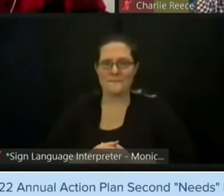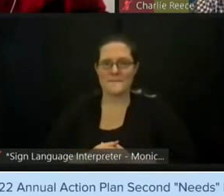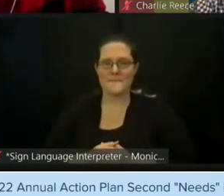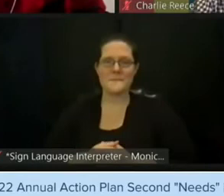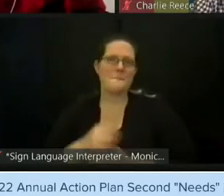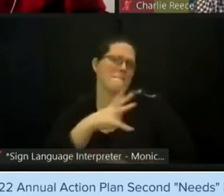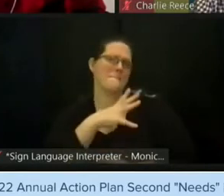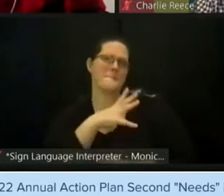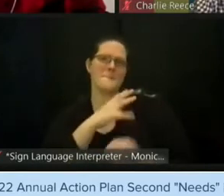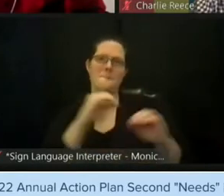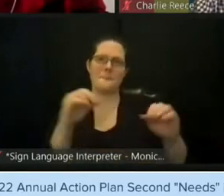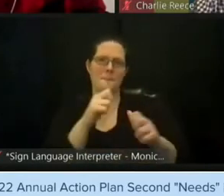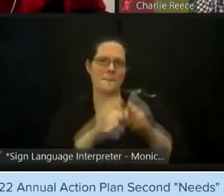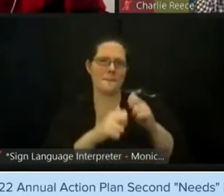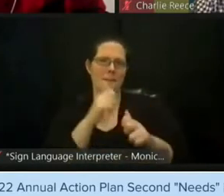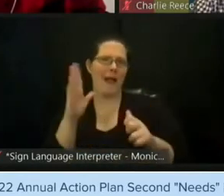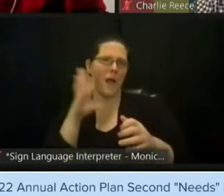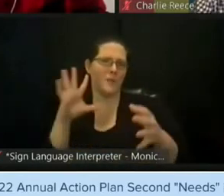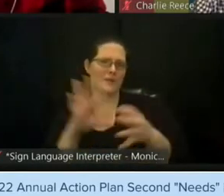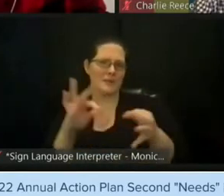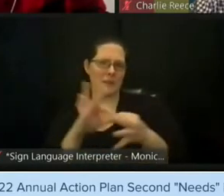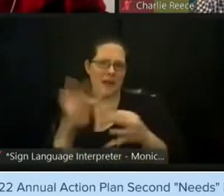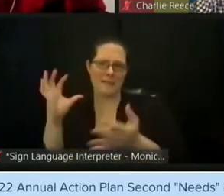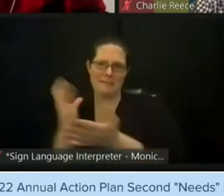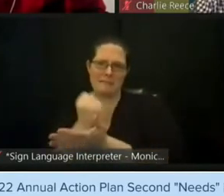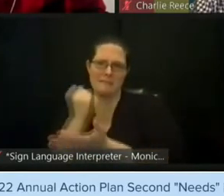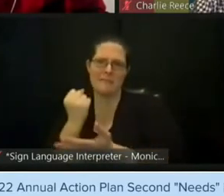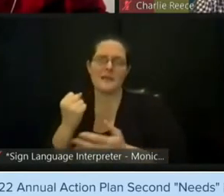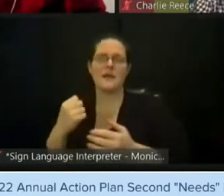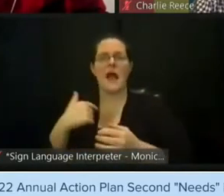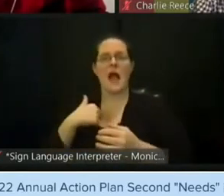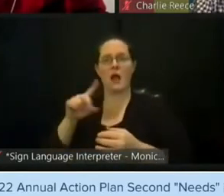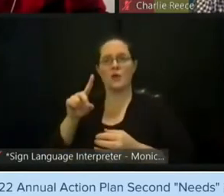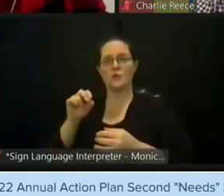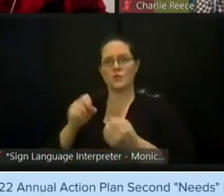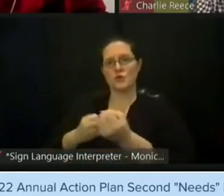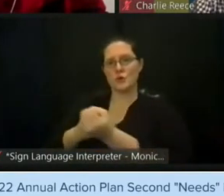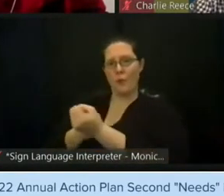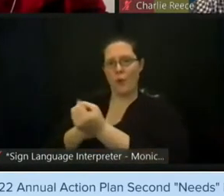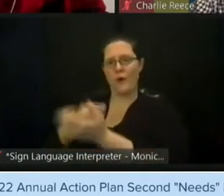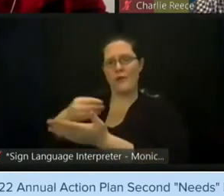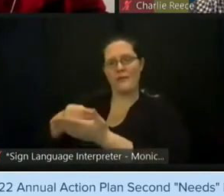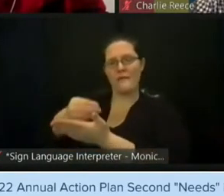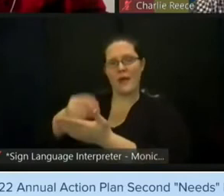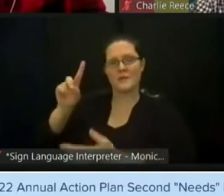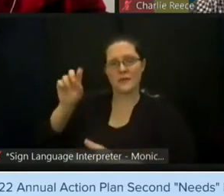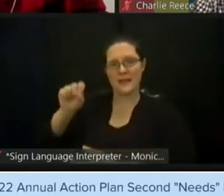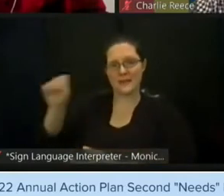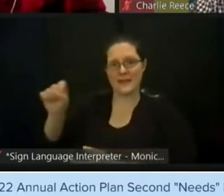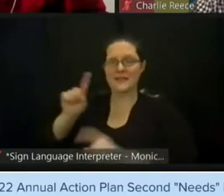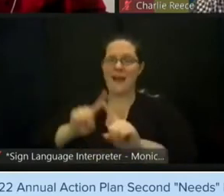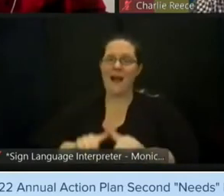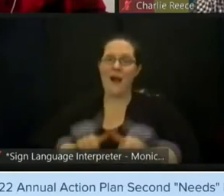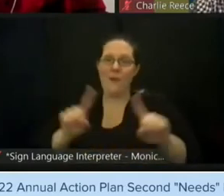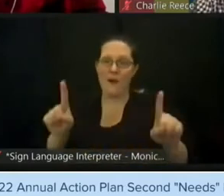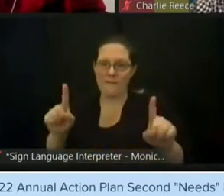That's not a problem. I'll speak to it now. I supported the funds for DSS. However, I need to